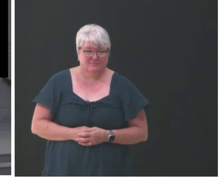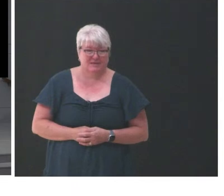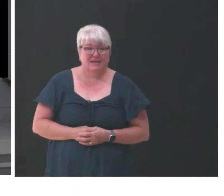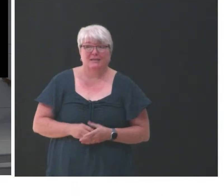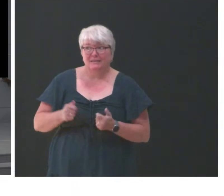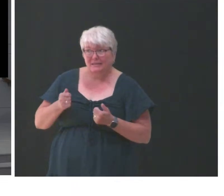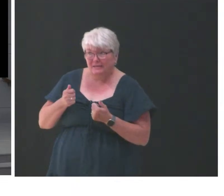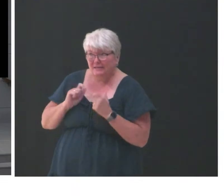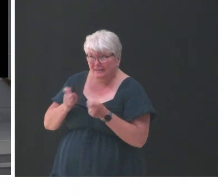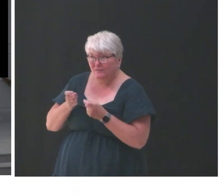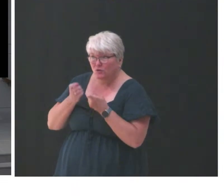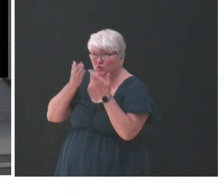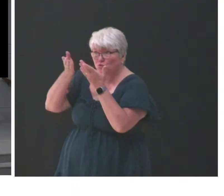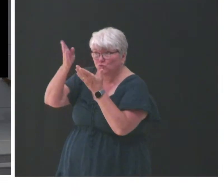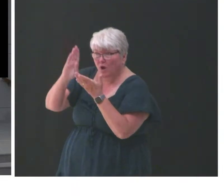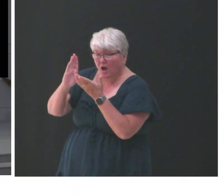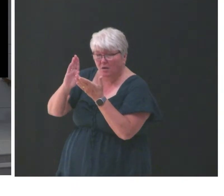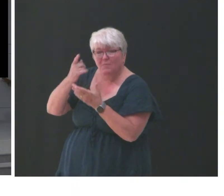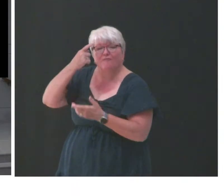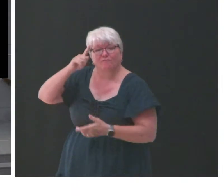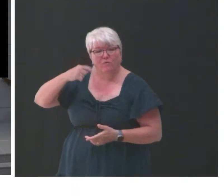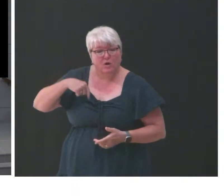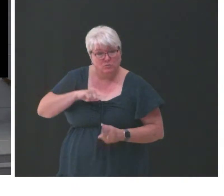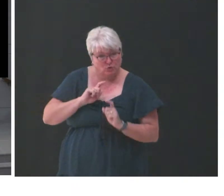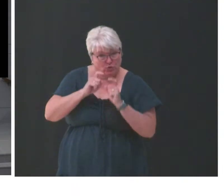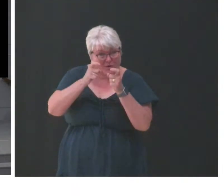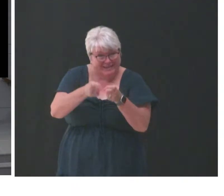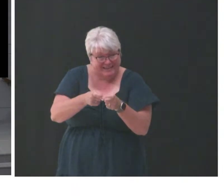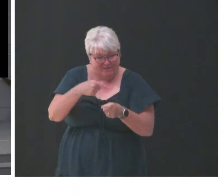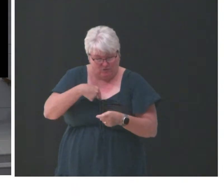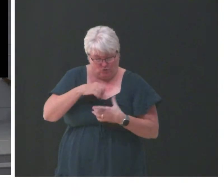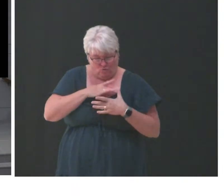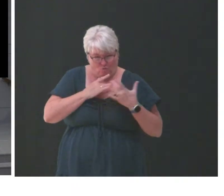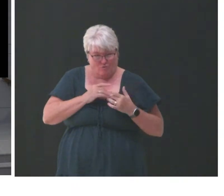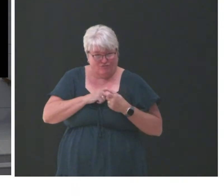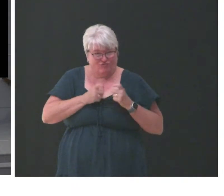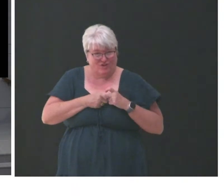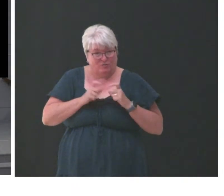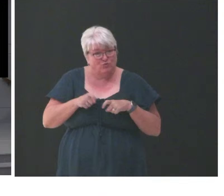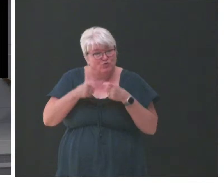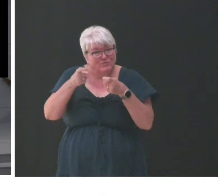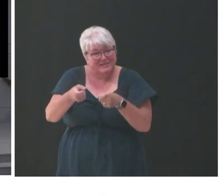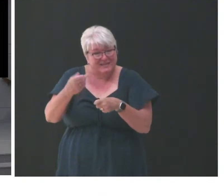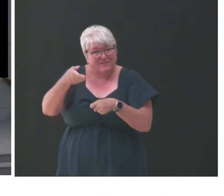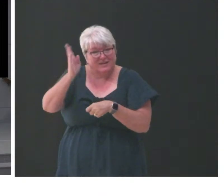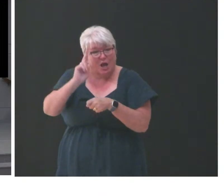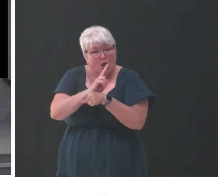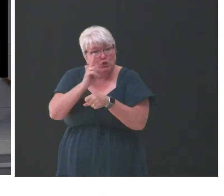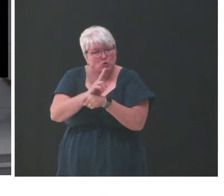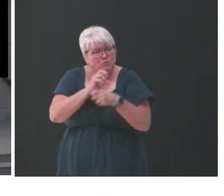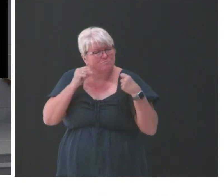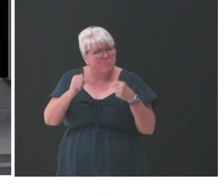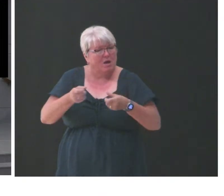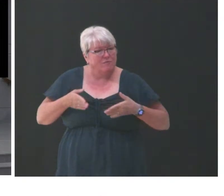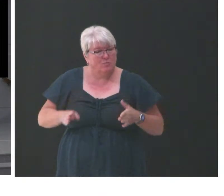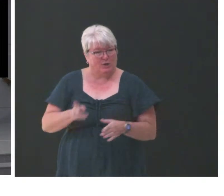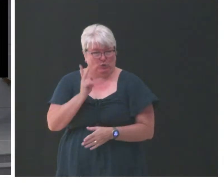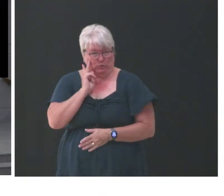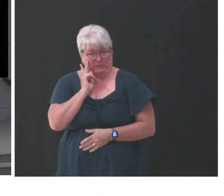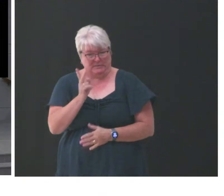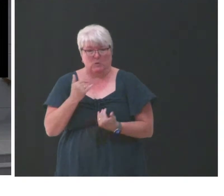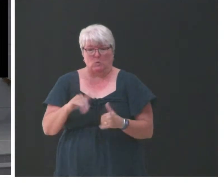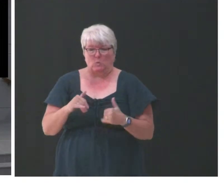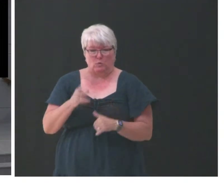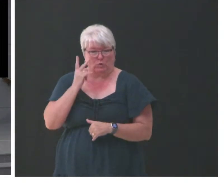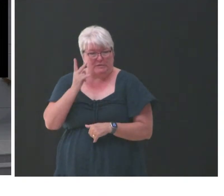It's to God, but it's for us. When you give, you are changed. When you give, God can use it in powerful ways, and you can see how it's been used. You can